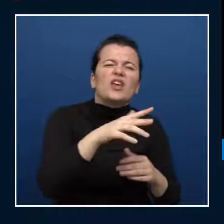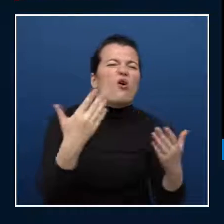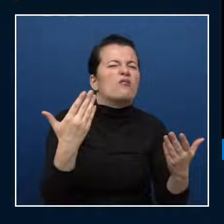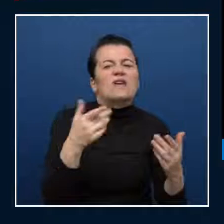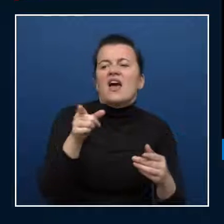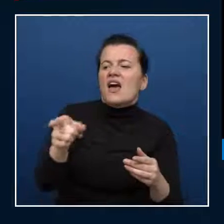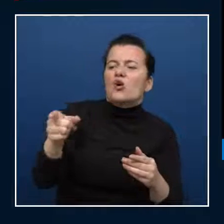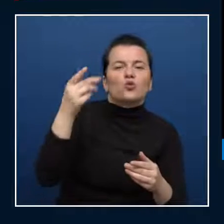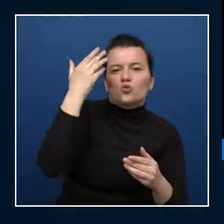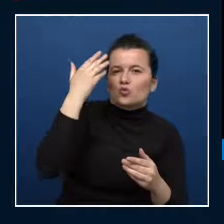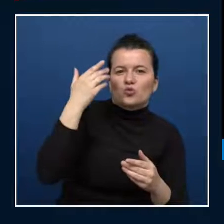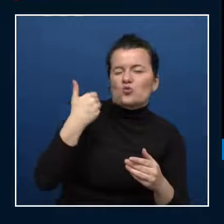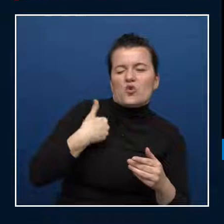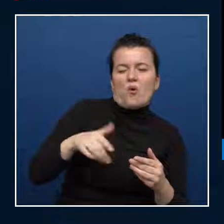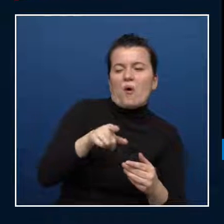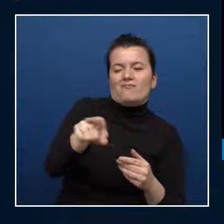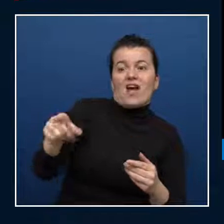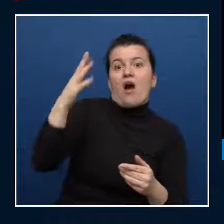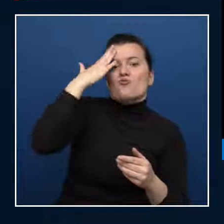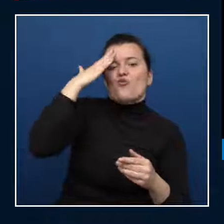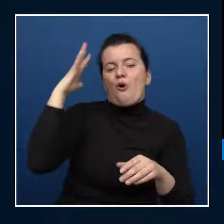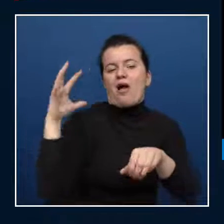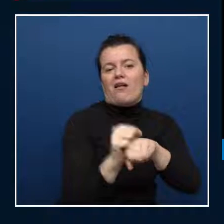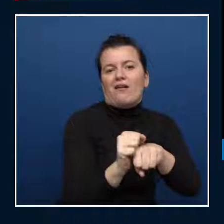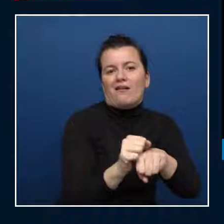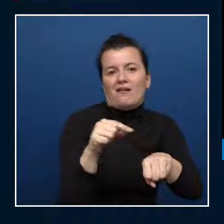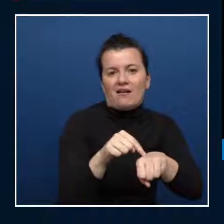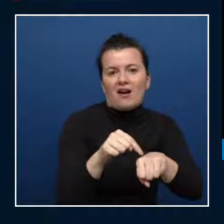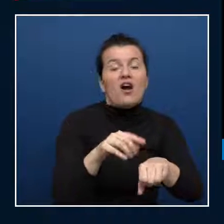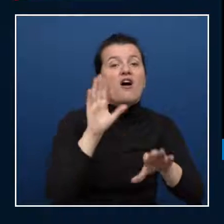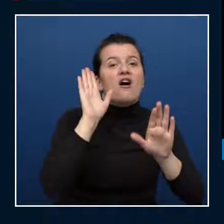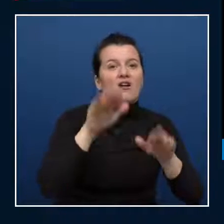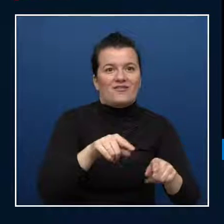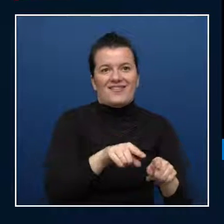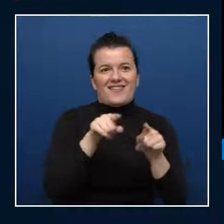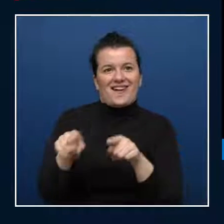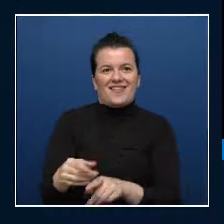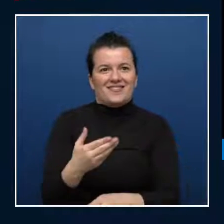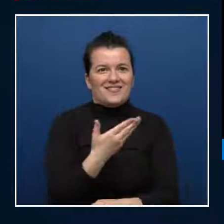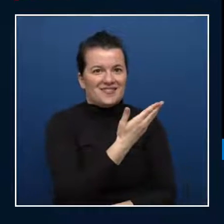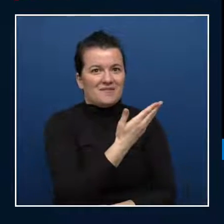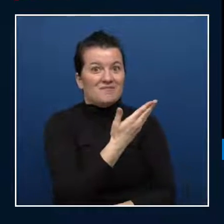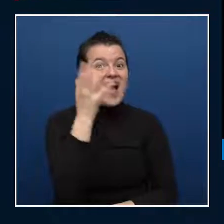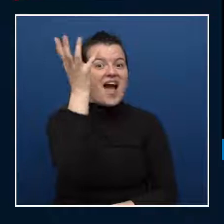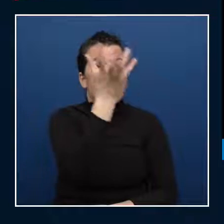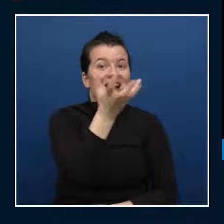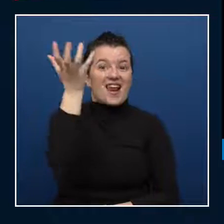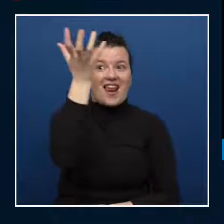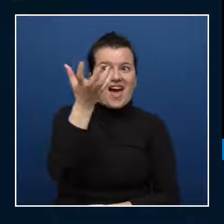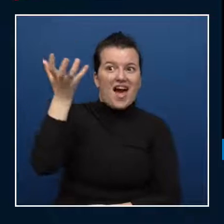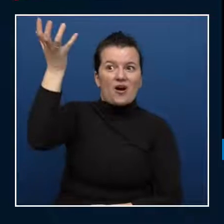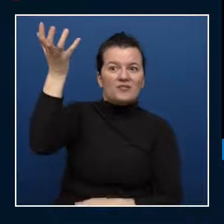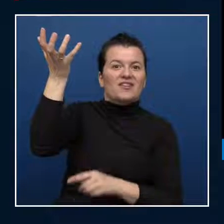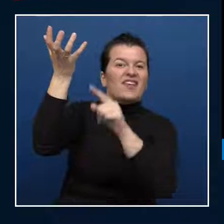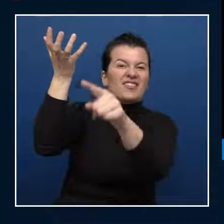You don't want to have an outage. So you have endpoints where they are in the cloud and people are starting to route to that as